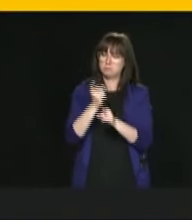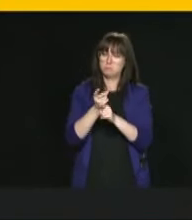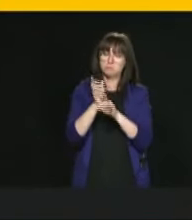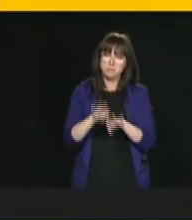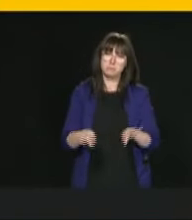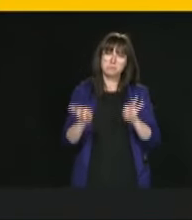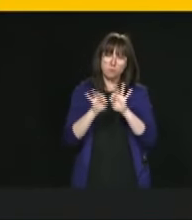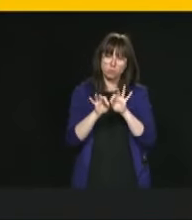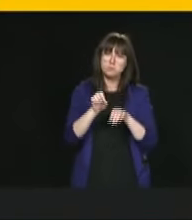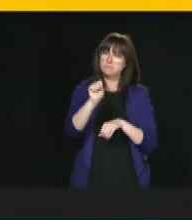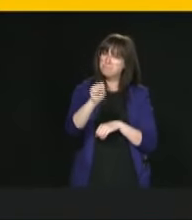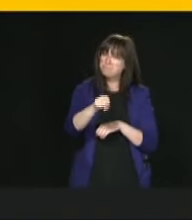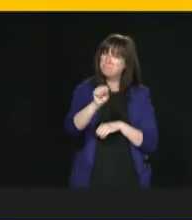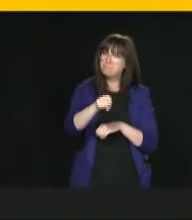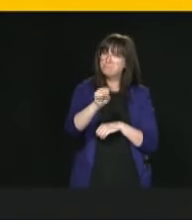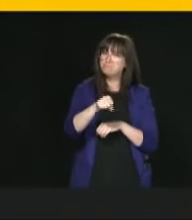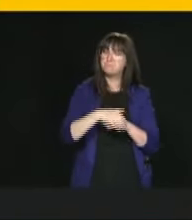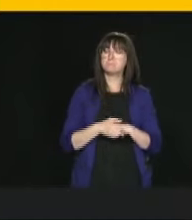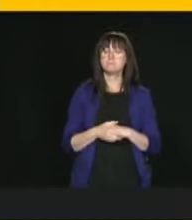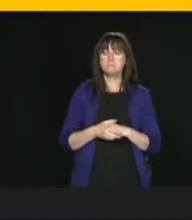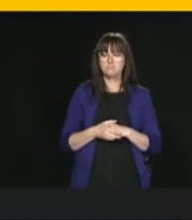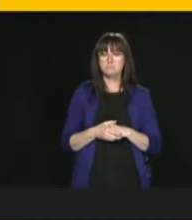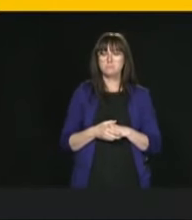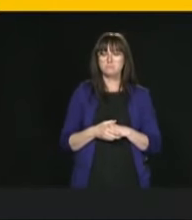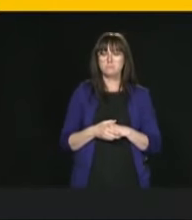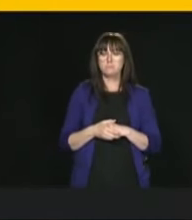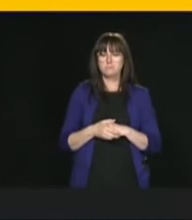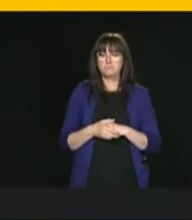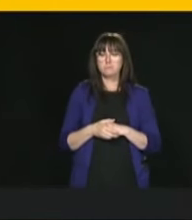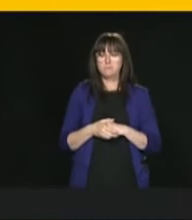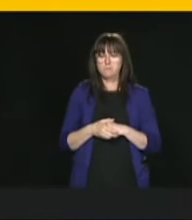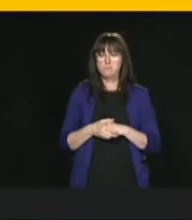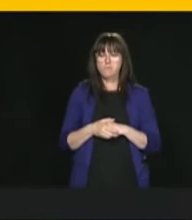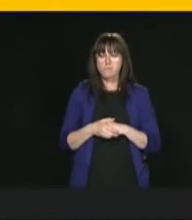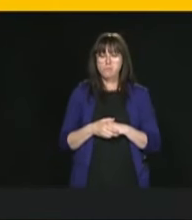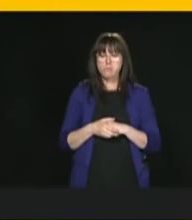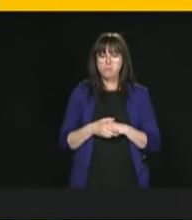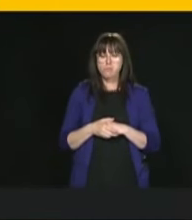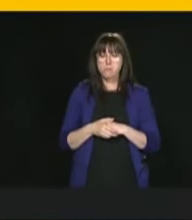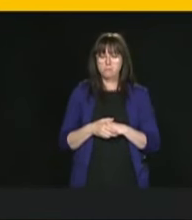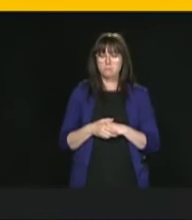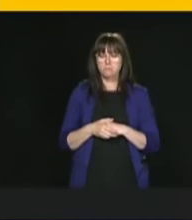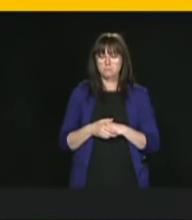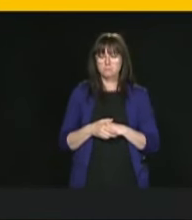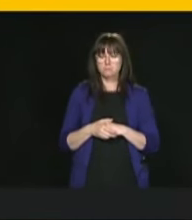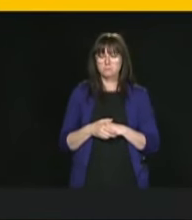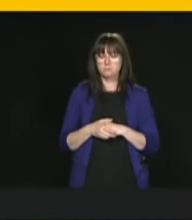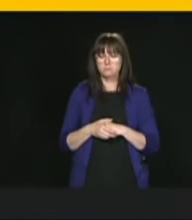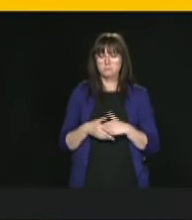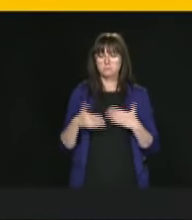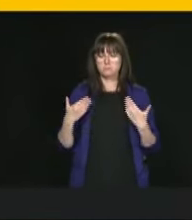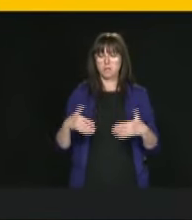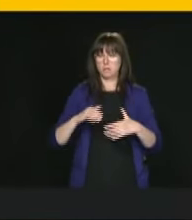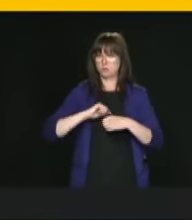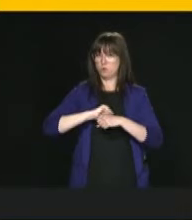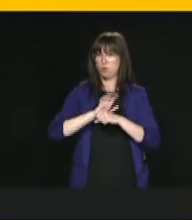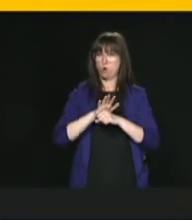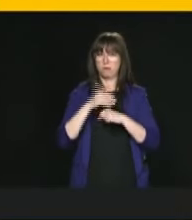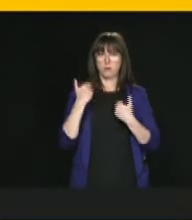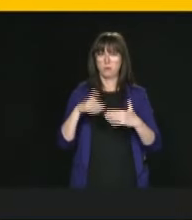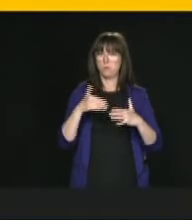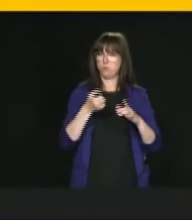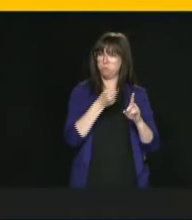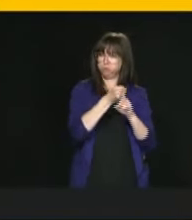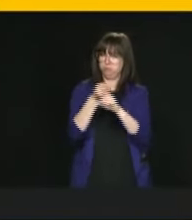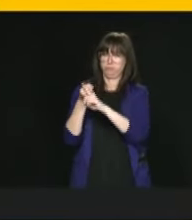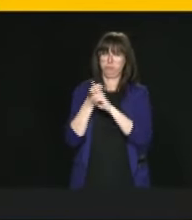out of all the impacts of this pandemic, we've got to learn something in a